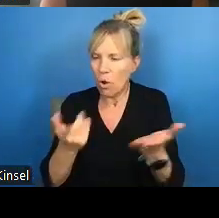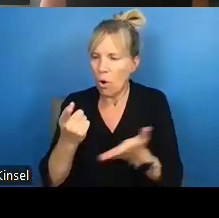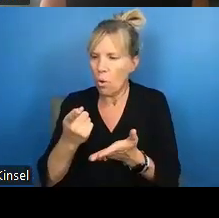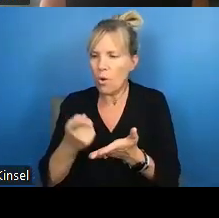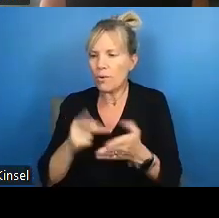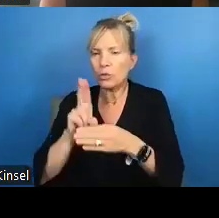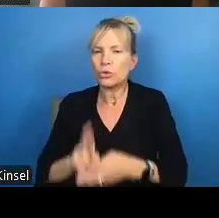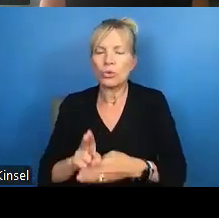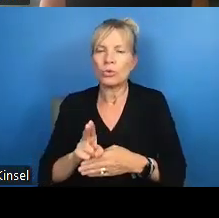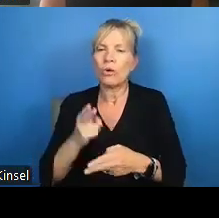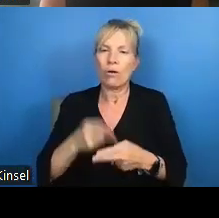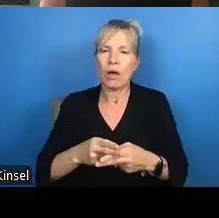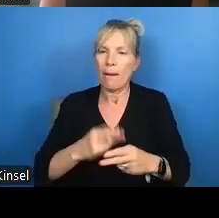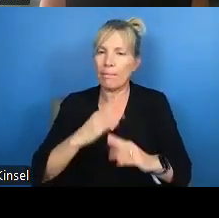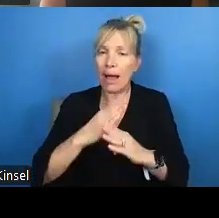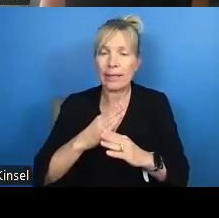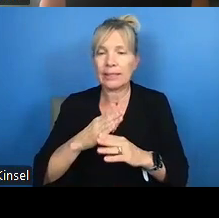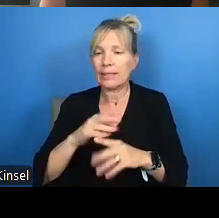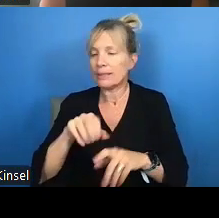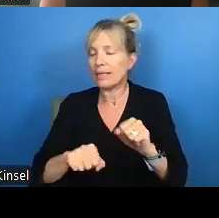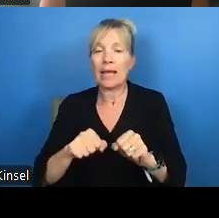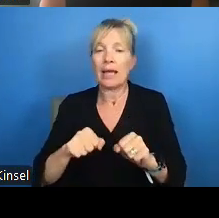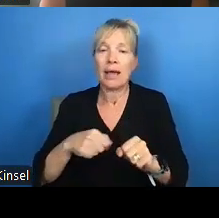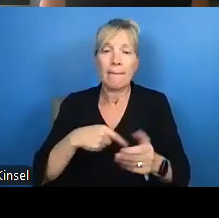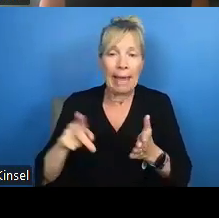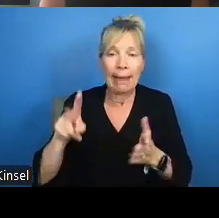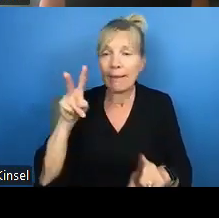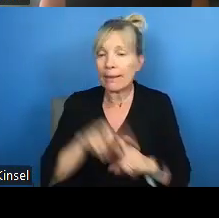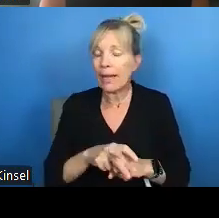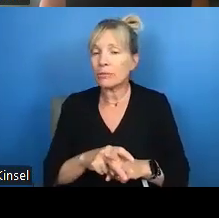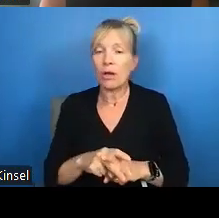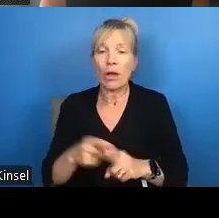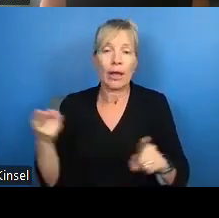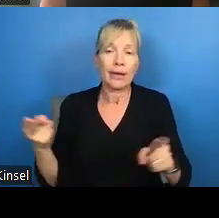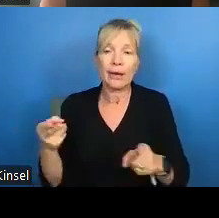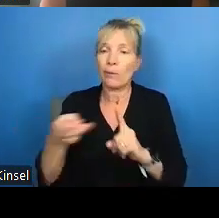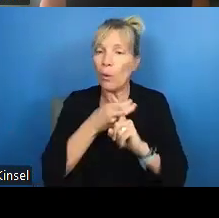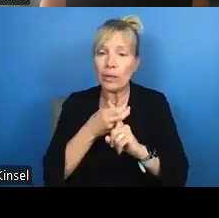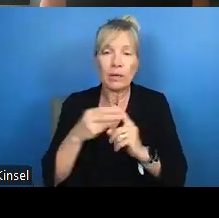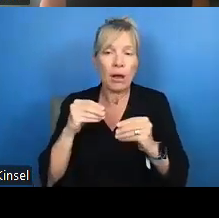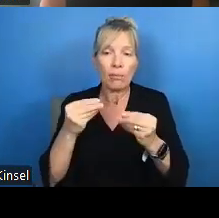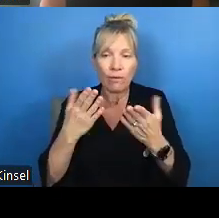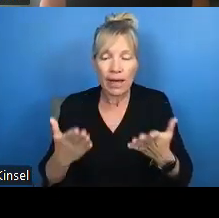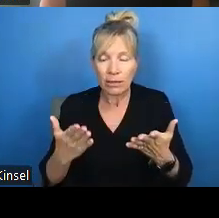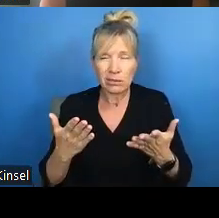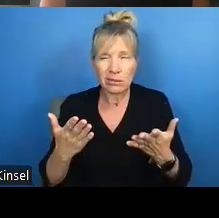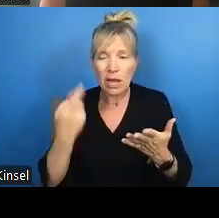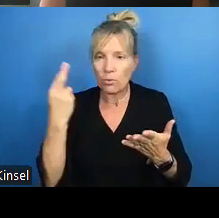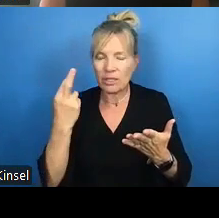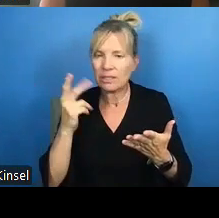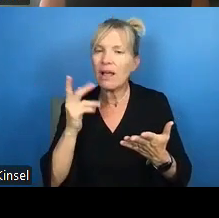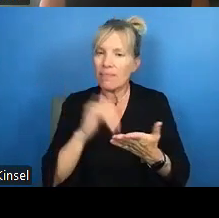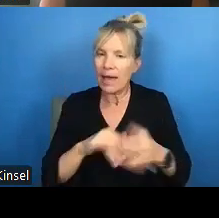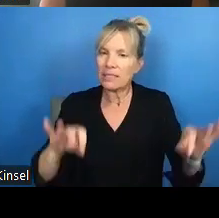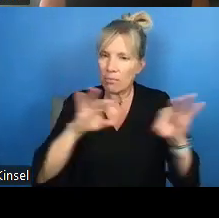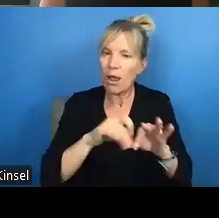and tackling of managed care, like paying claims and enrolling providers and realized, that's important and those